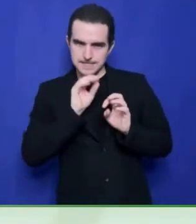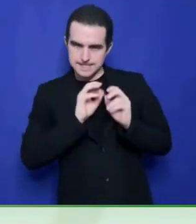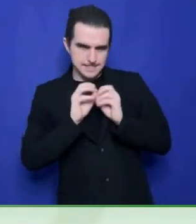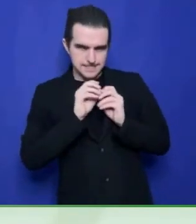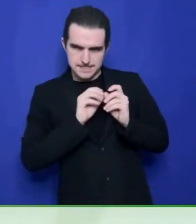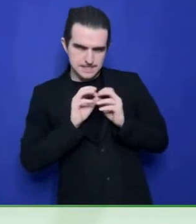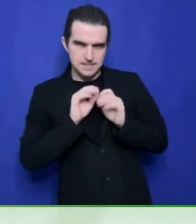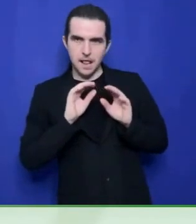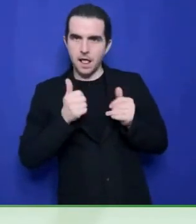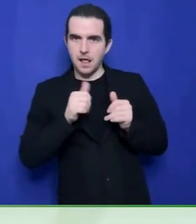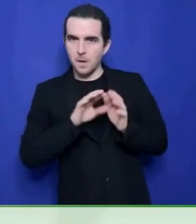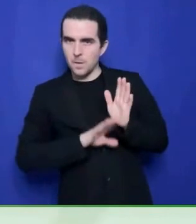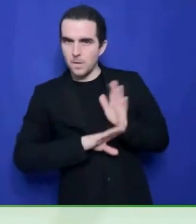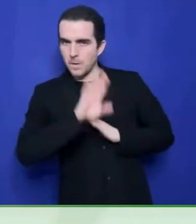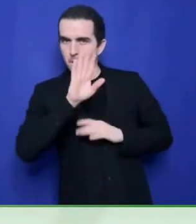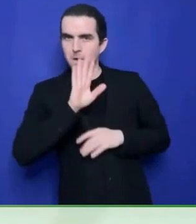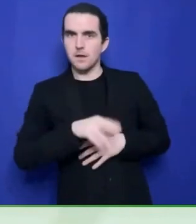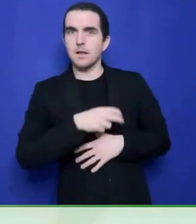Please, next slide.